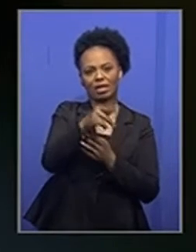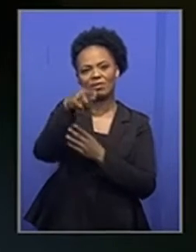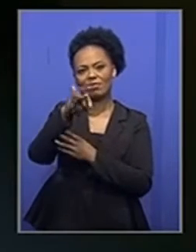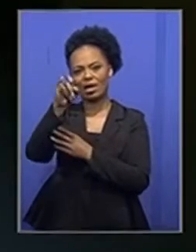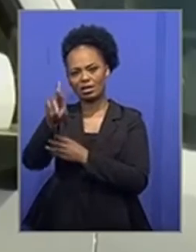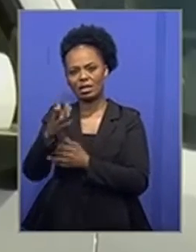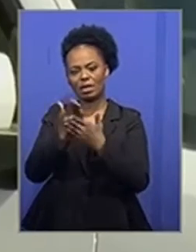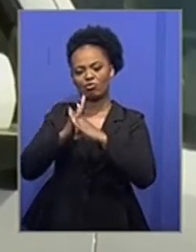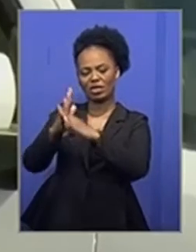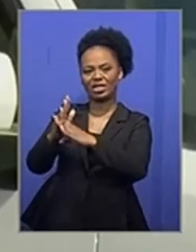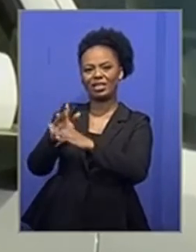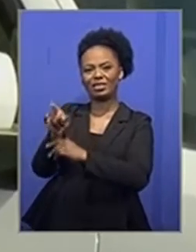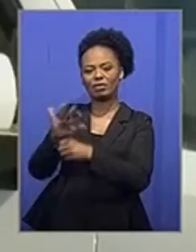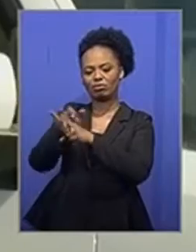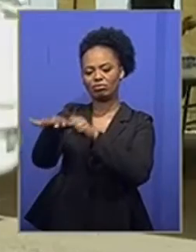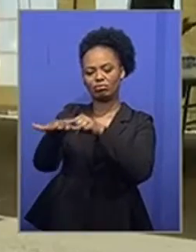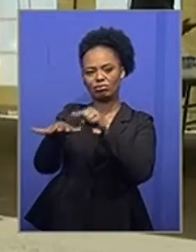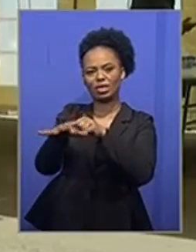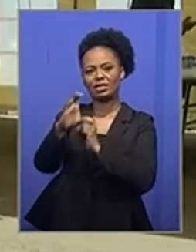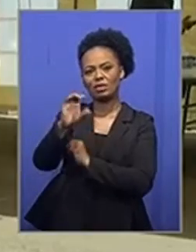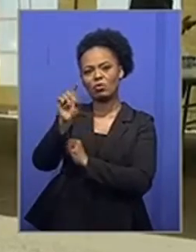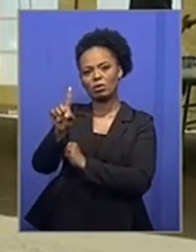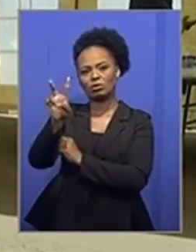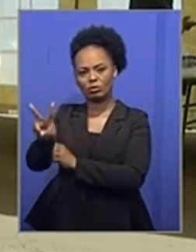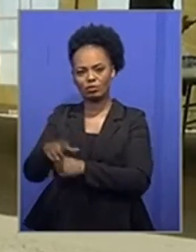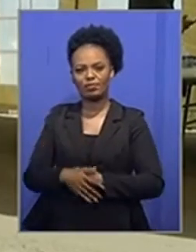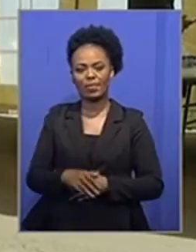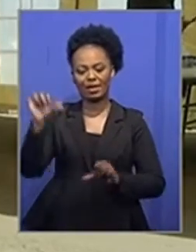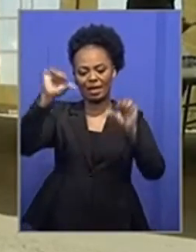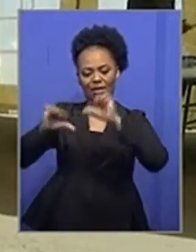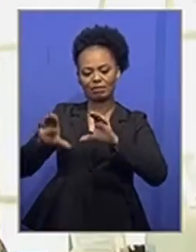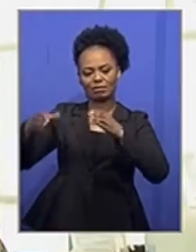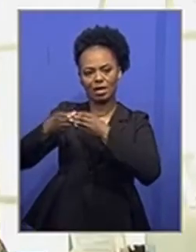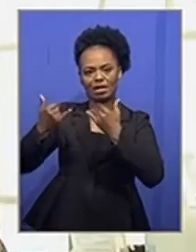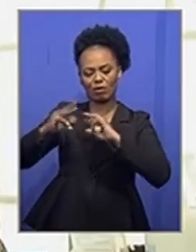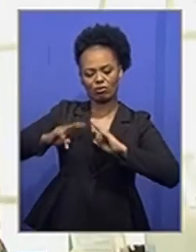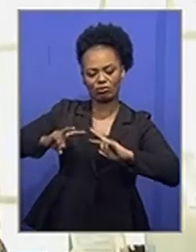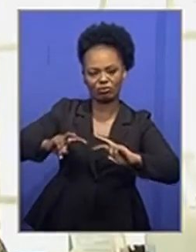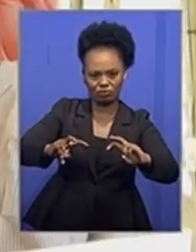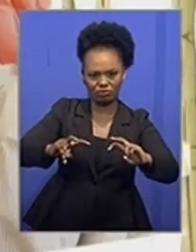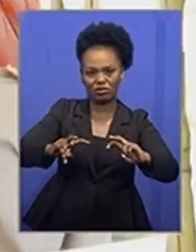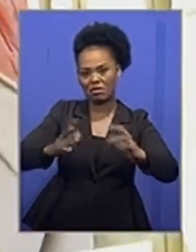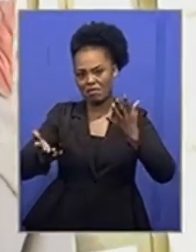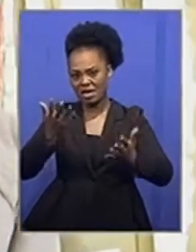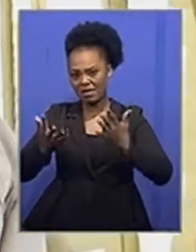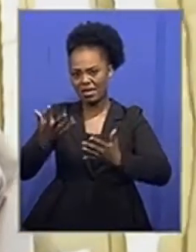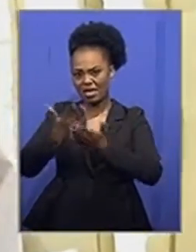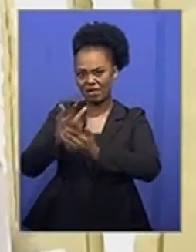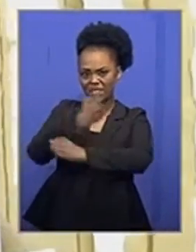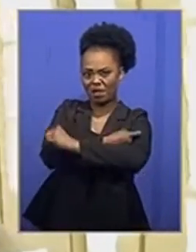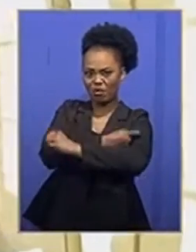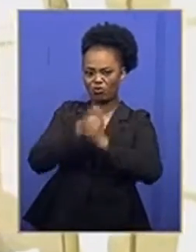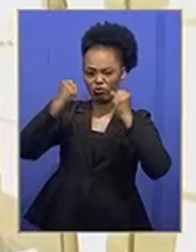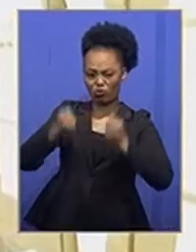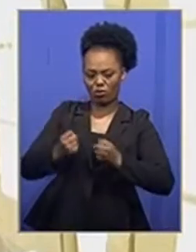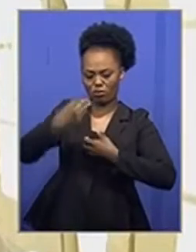against severe disease. Ba NICD ga jaana ba tsweletse ka dipatlisiso tsa go bona gore a go tlile go tlhokagala moento wa go matlafatsa masole